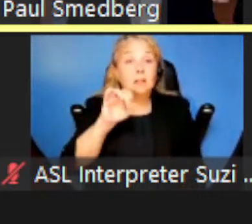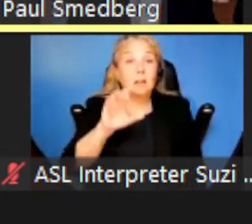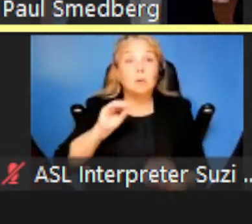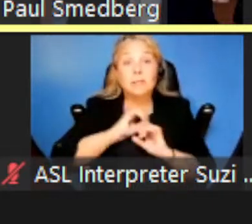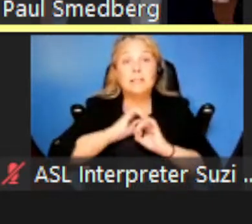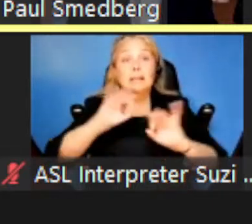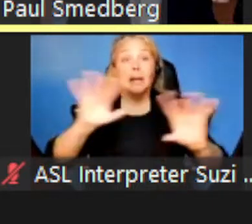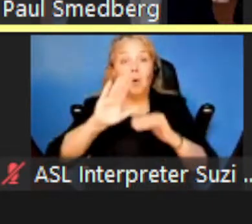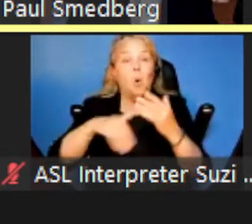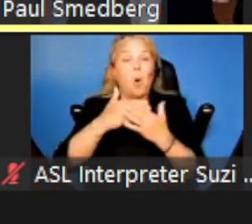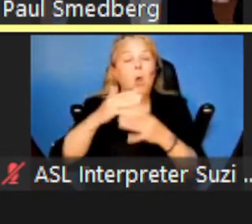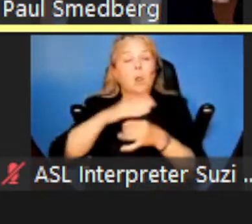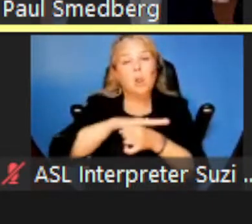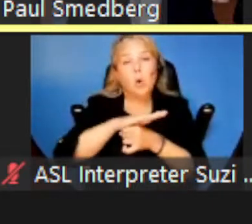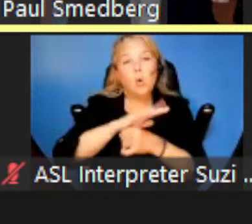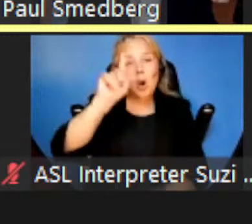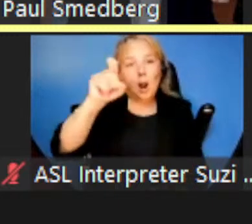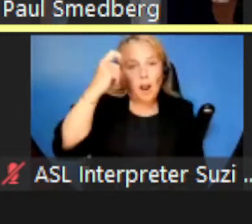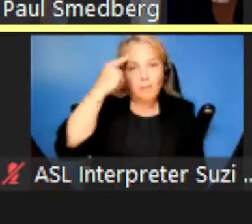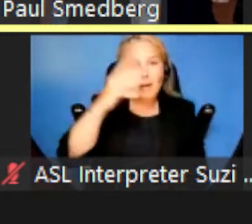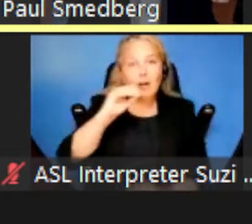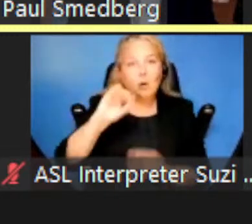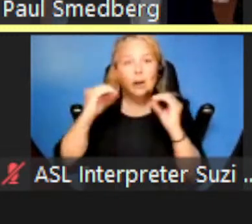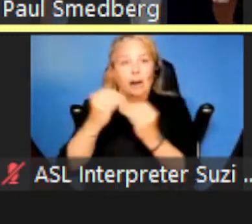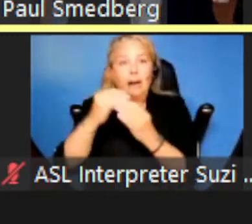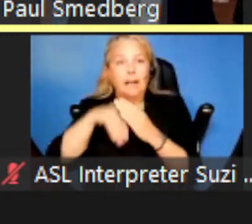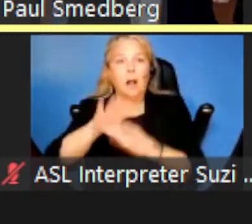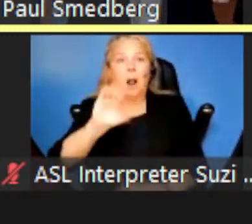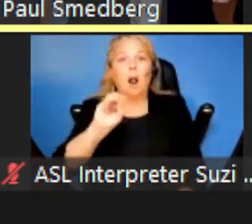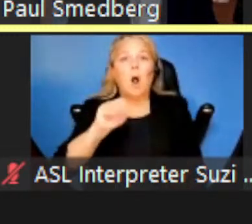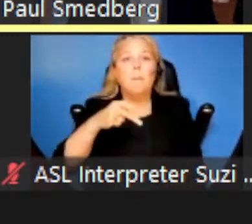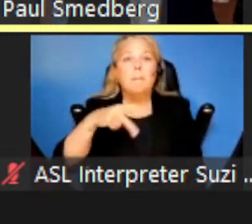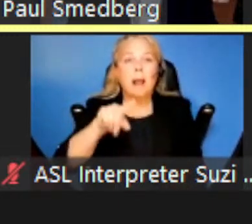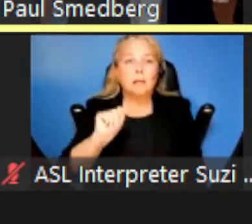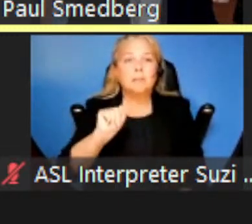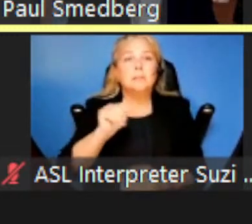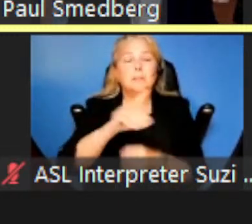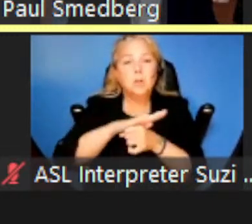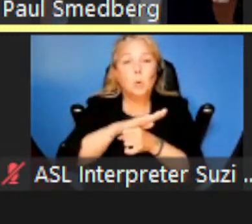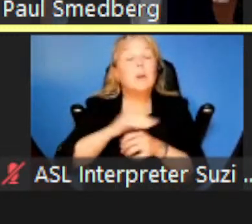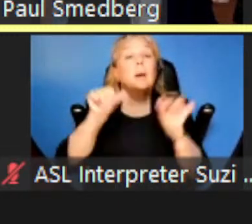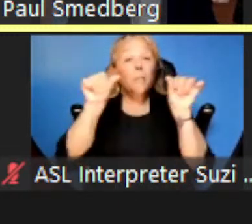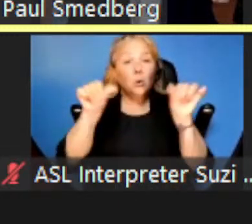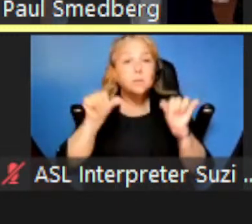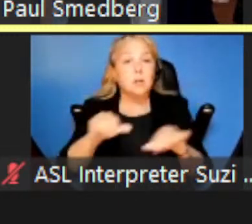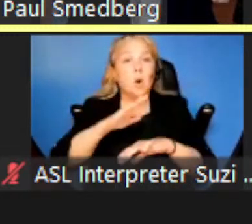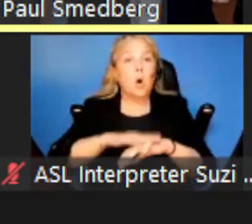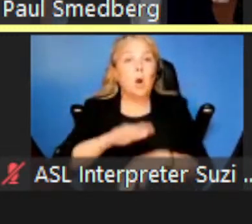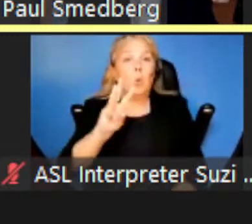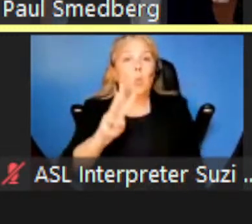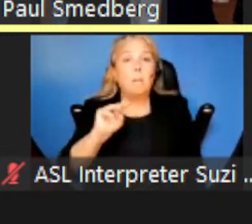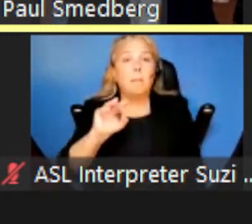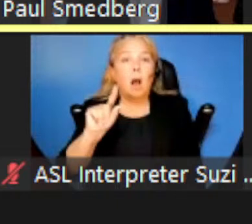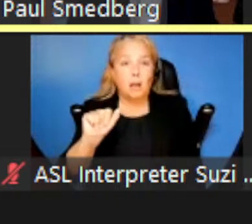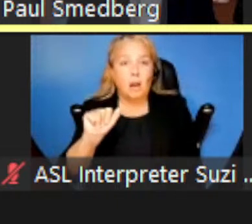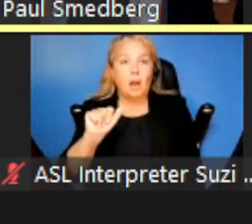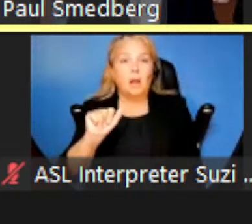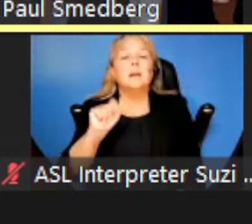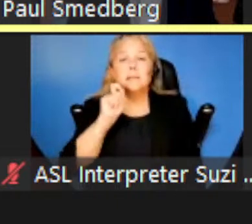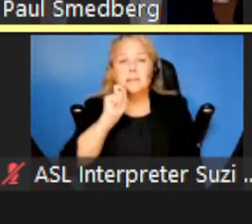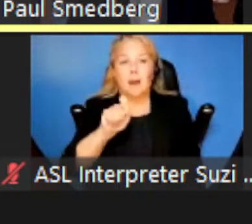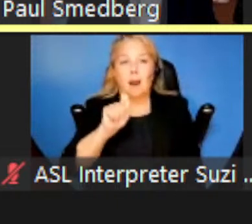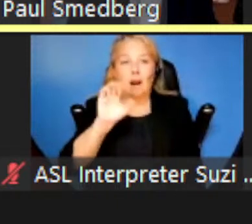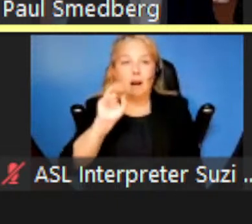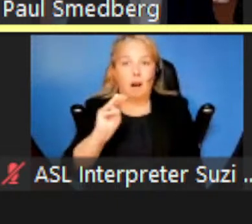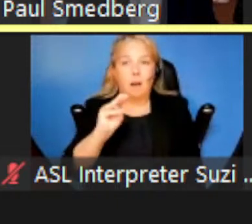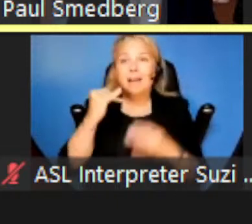other organizations within the compact zone, as well as posted on WMATA.com. I will now